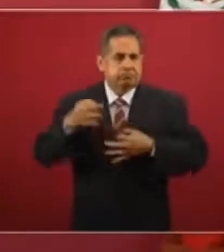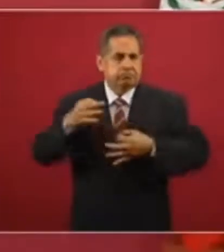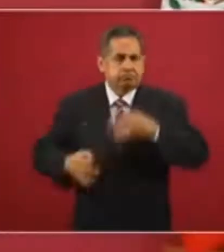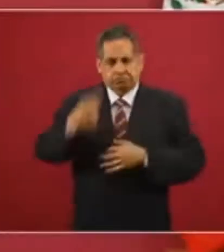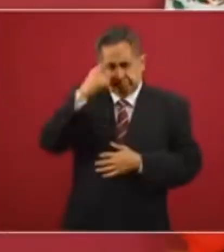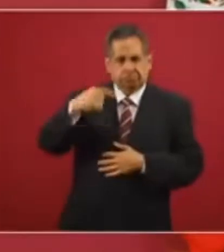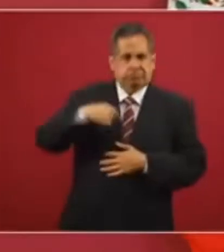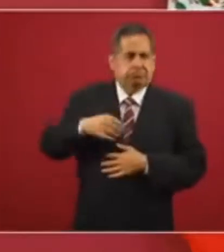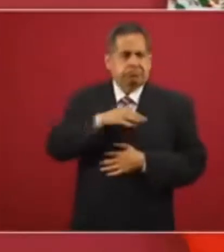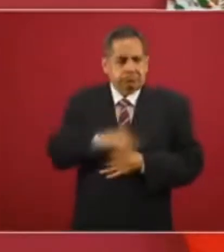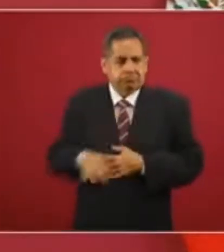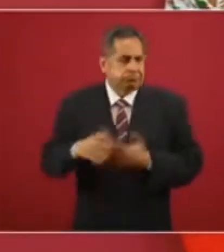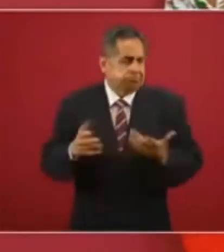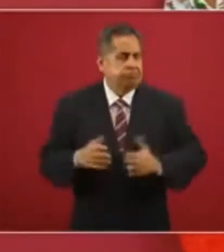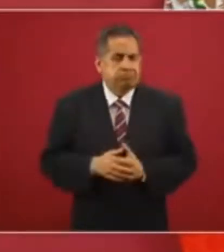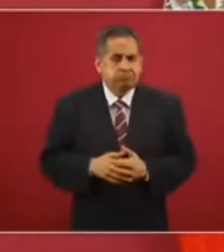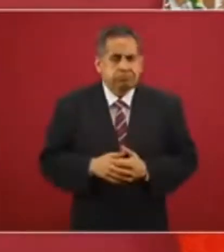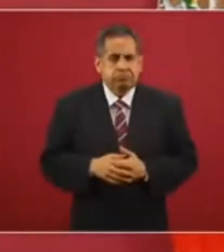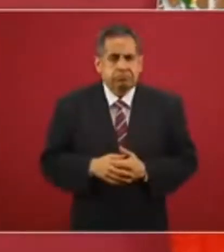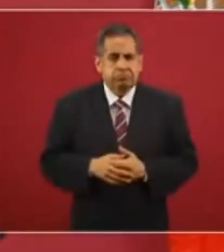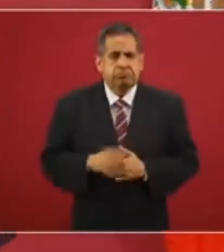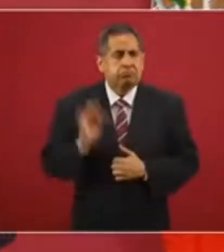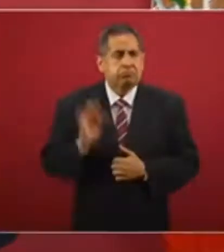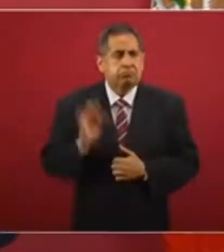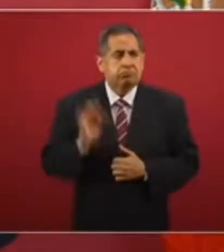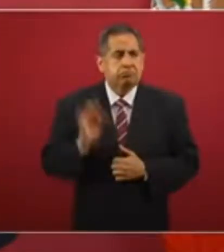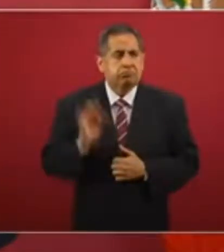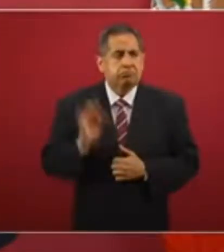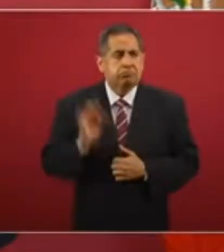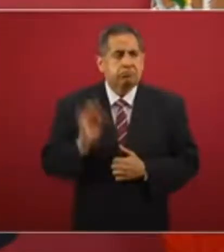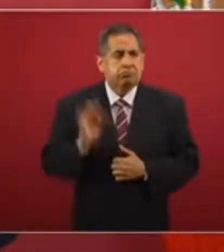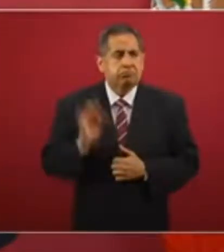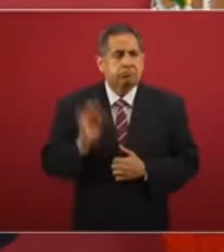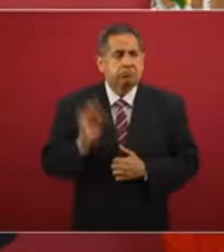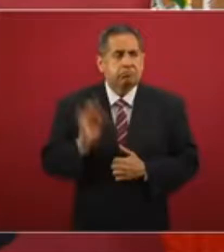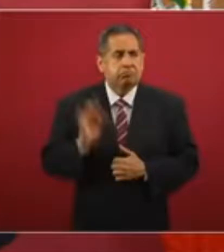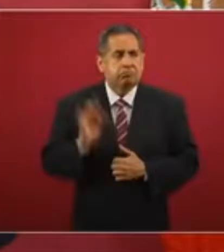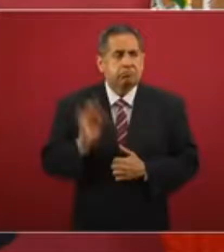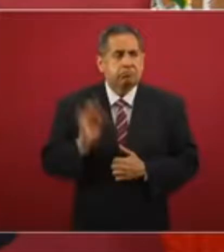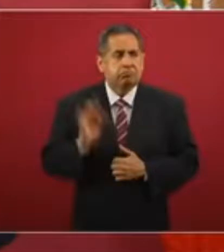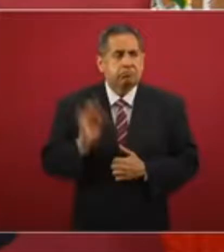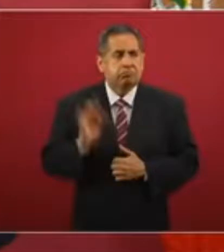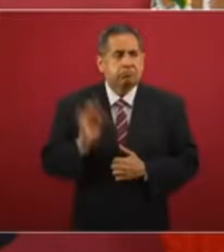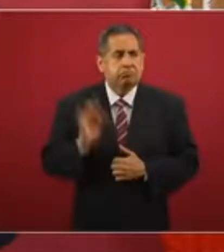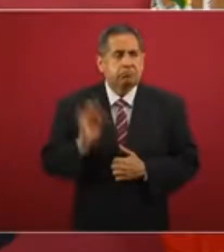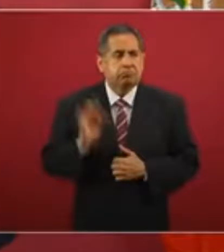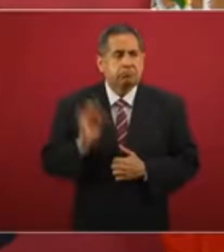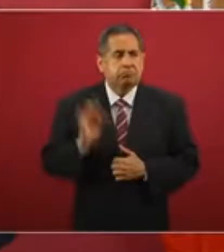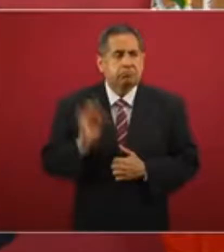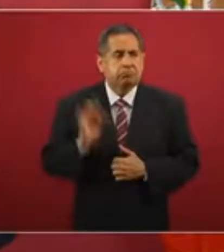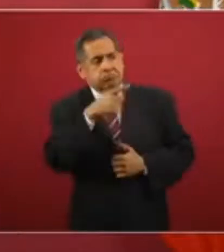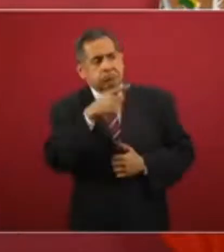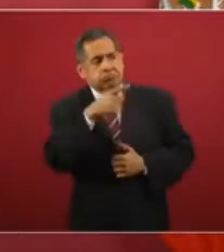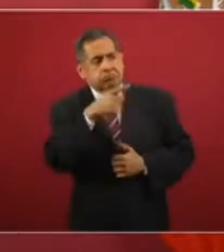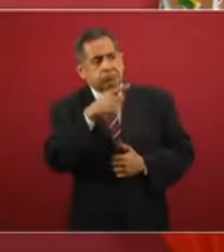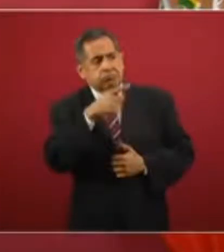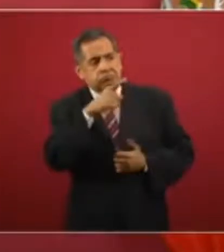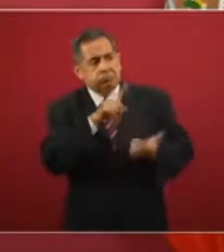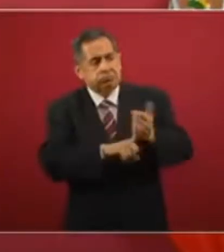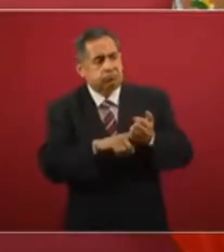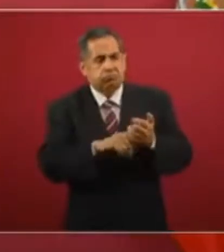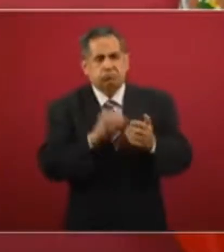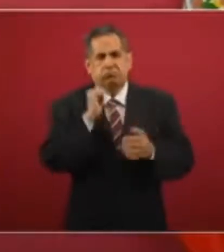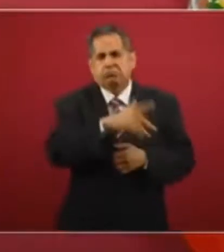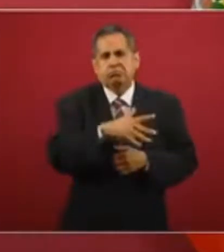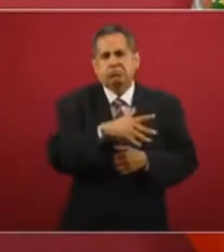Para que el presidente en funciones pueda ser juzgado so that the president, while in office, could be judged por